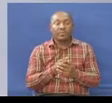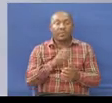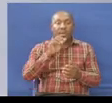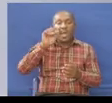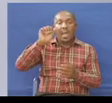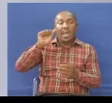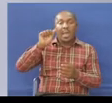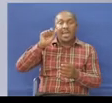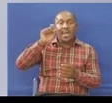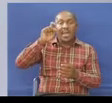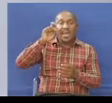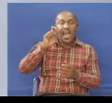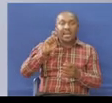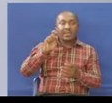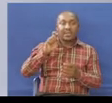ax squared